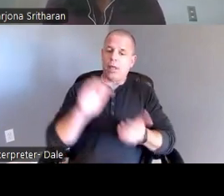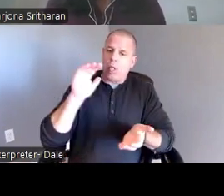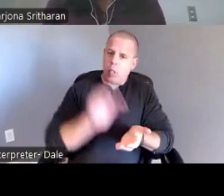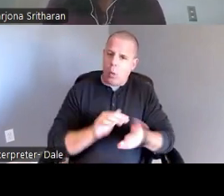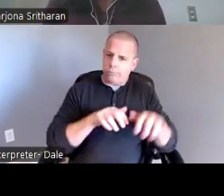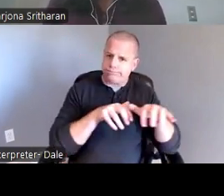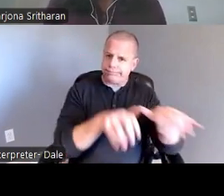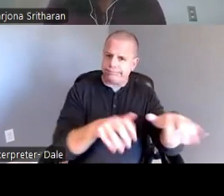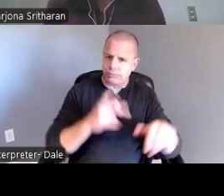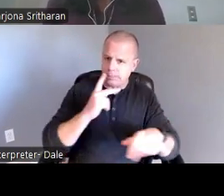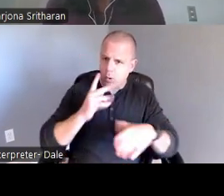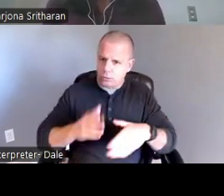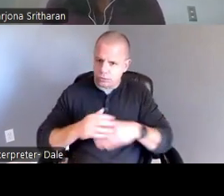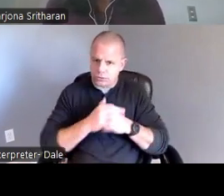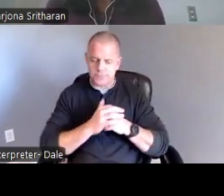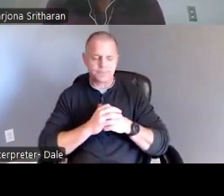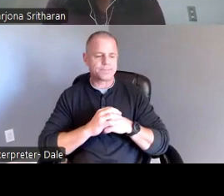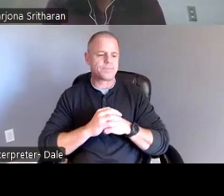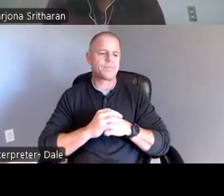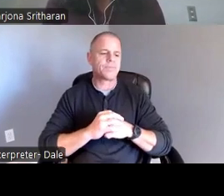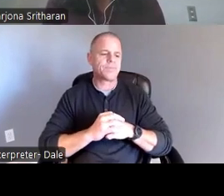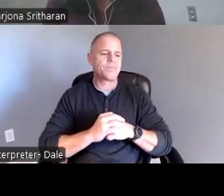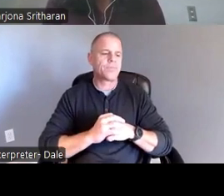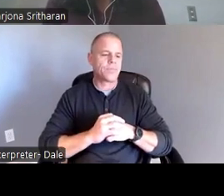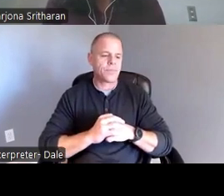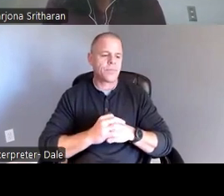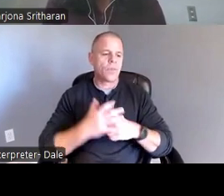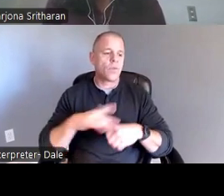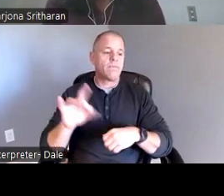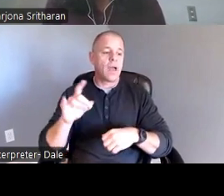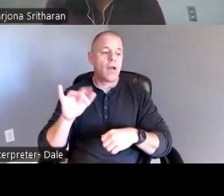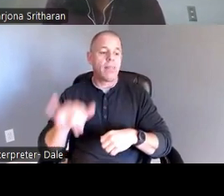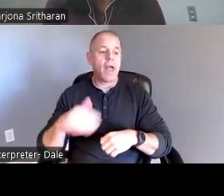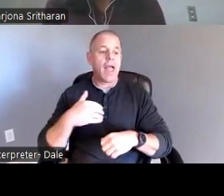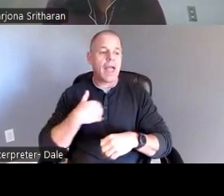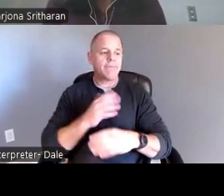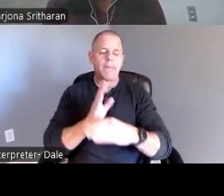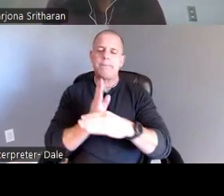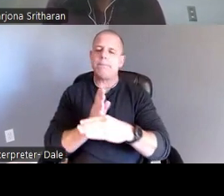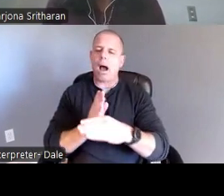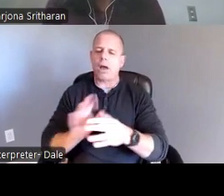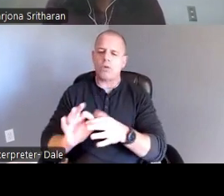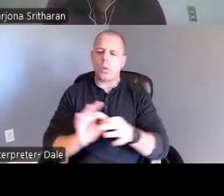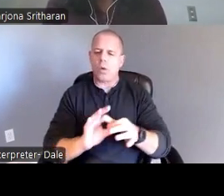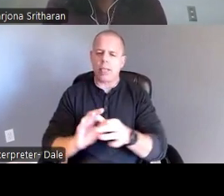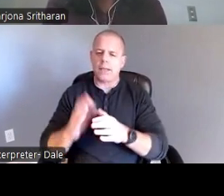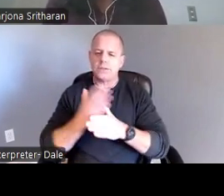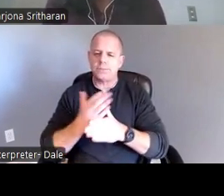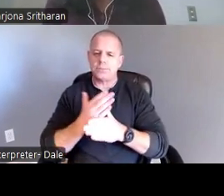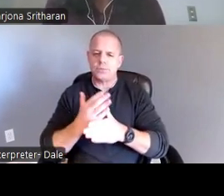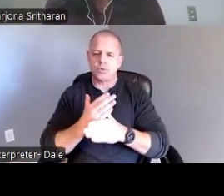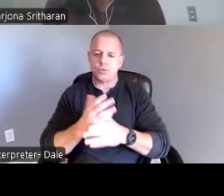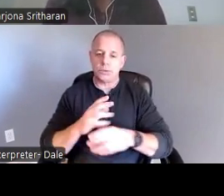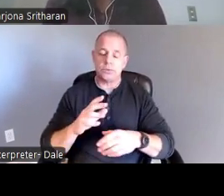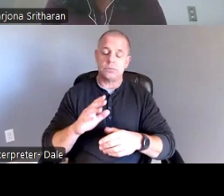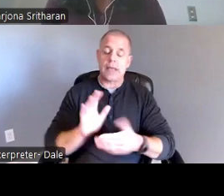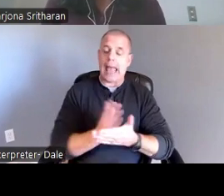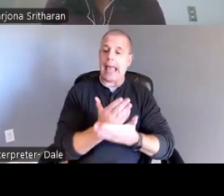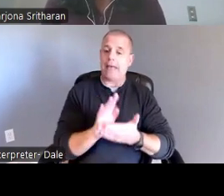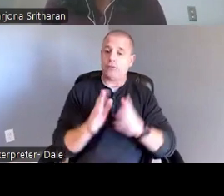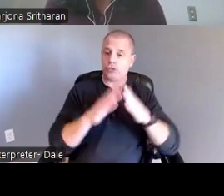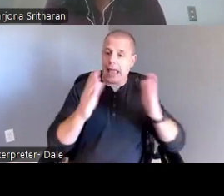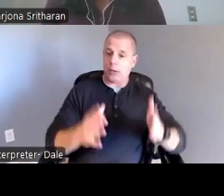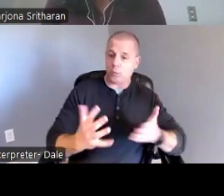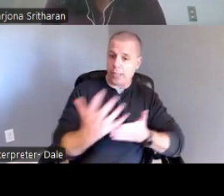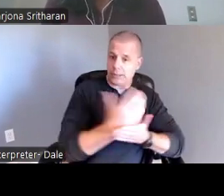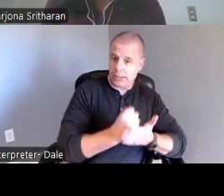smoking. And we also found that there was a moderate correlation between median household income and the percentage